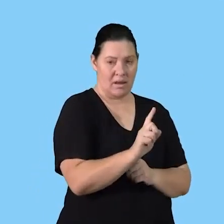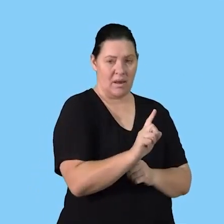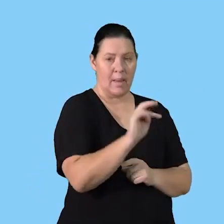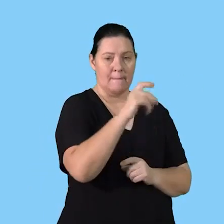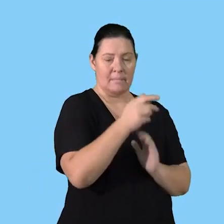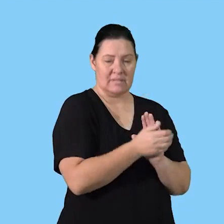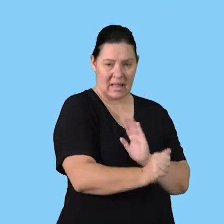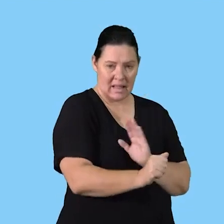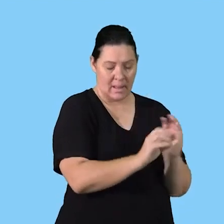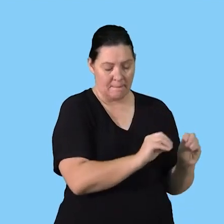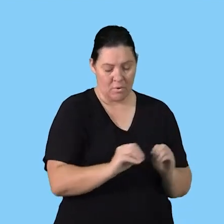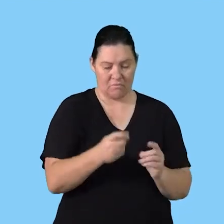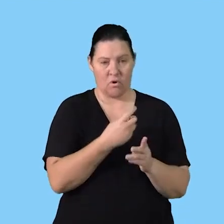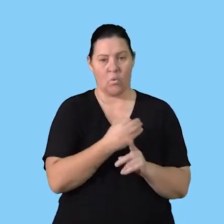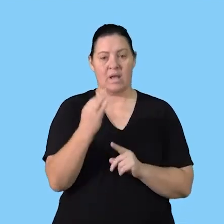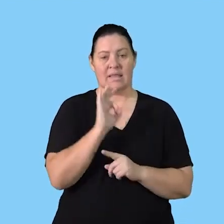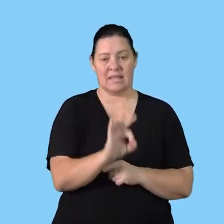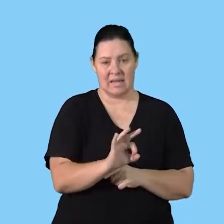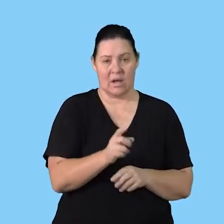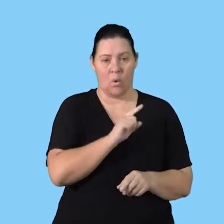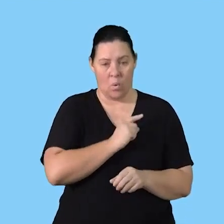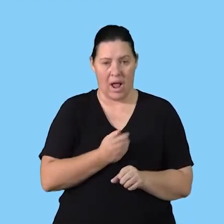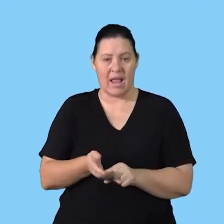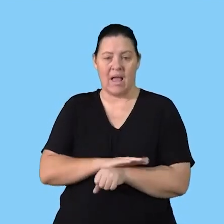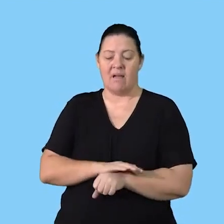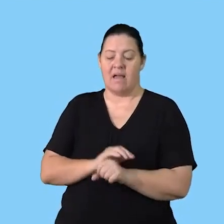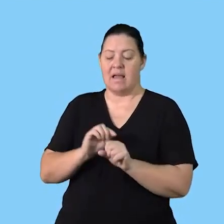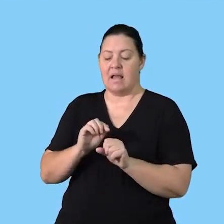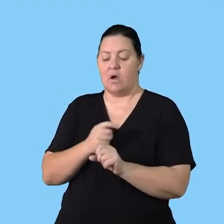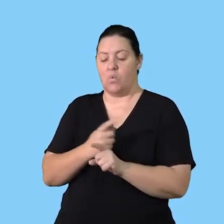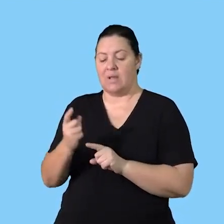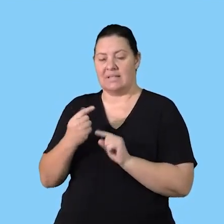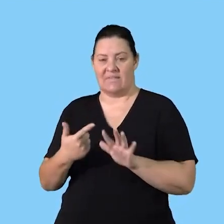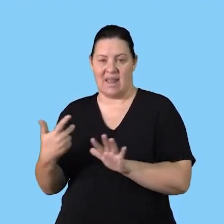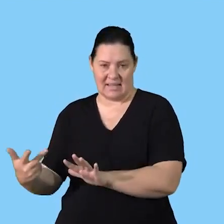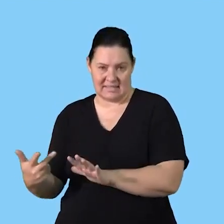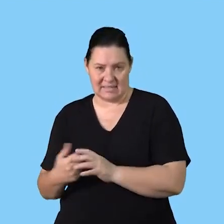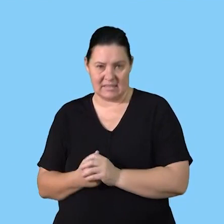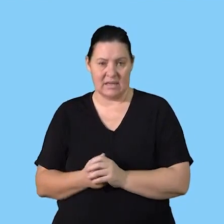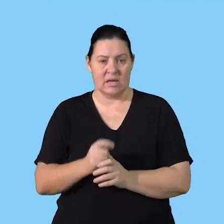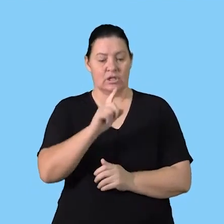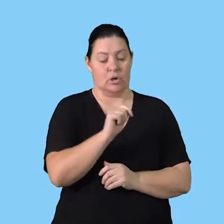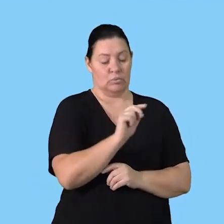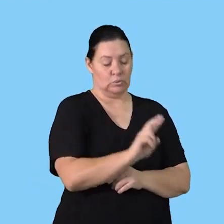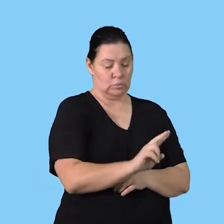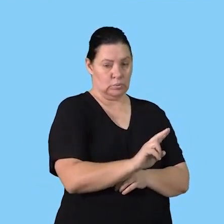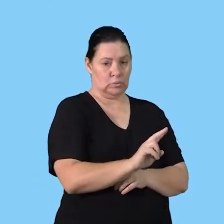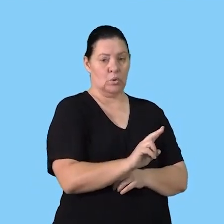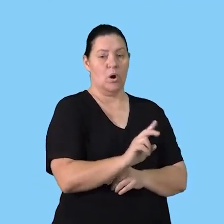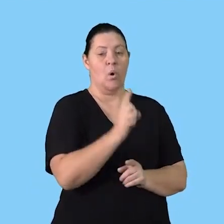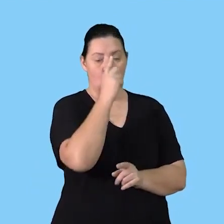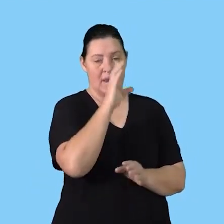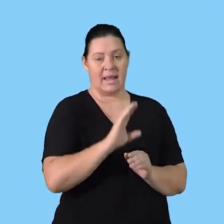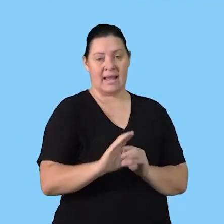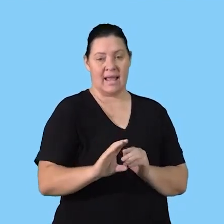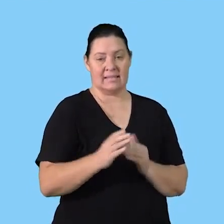content has been removed in week 3 since it is covered in week 7 and 8. Then in term 2, only one case